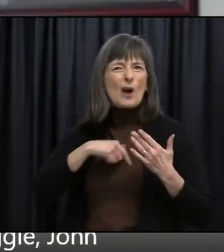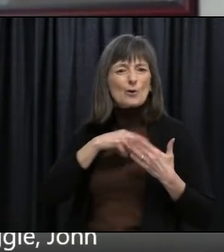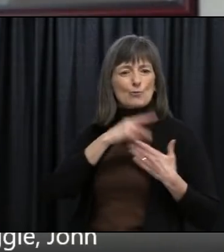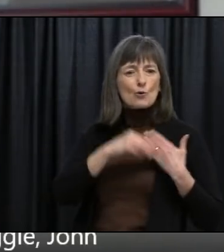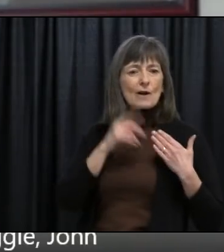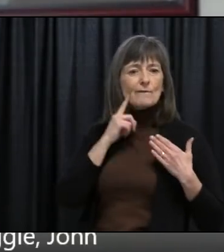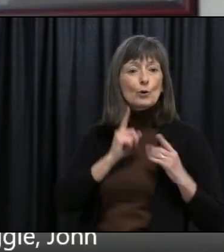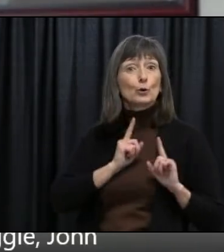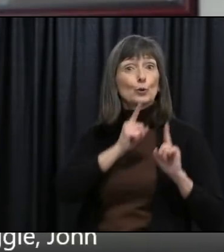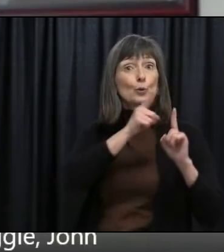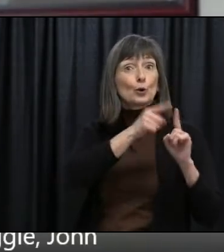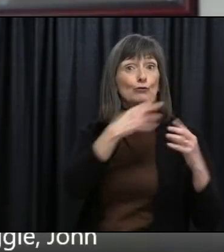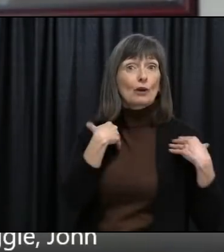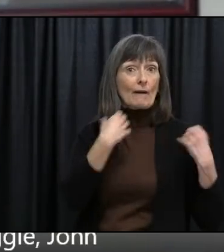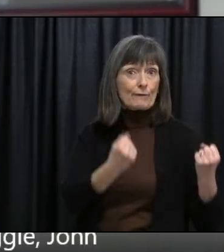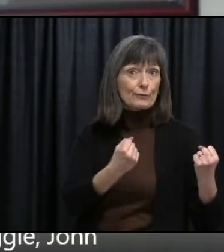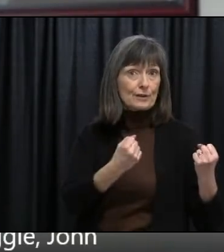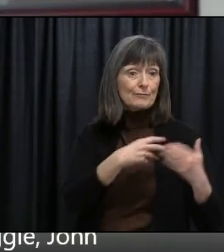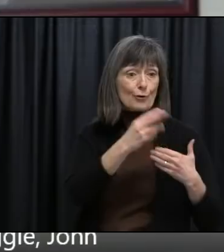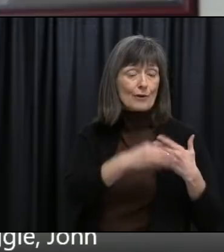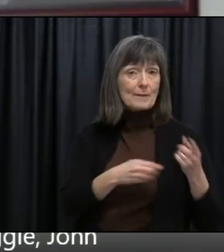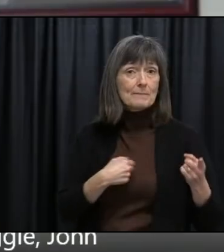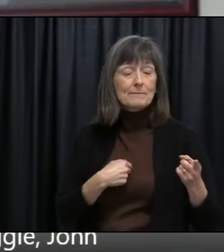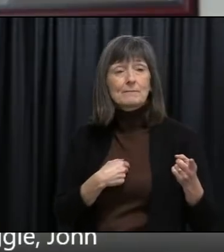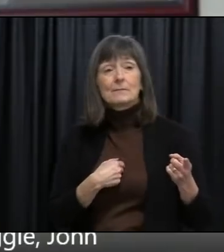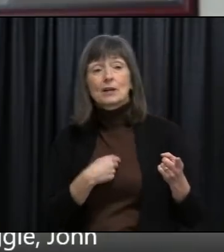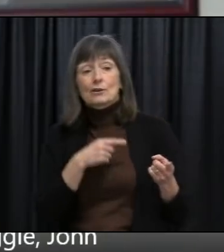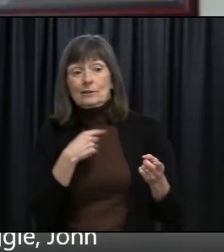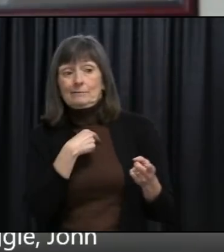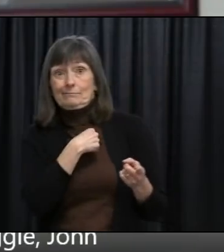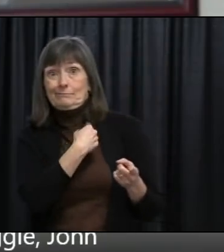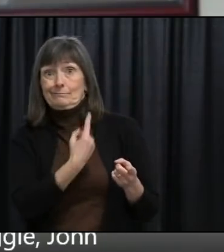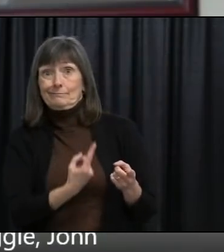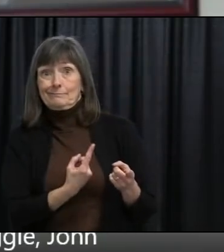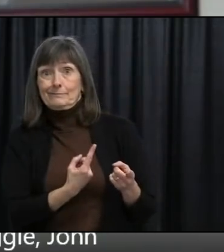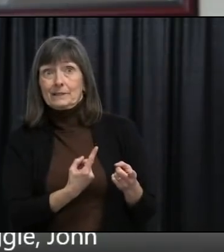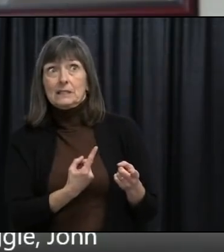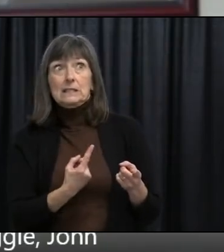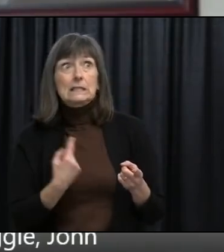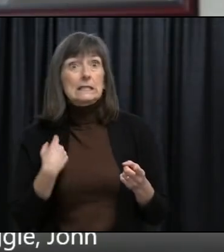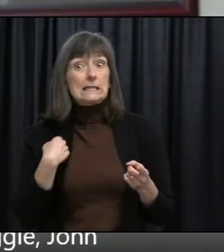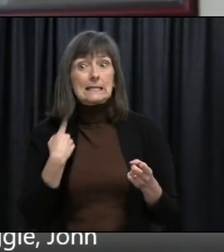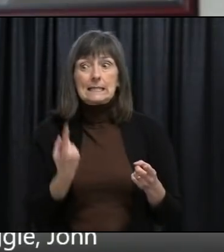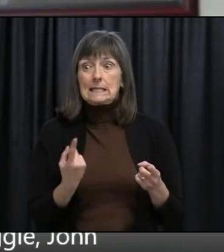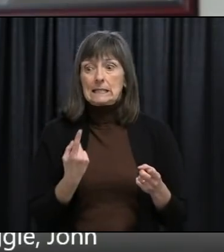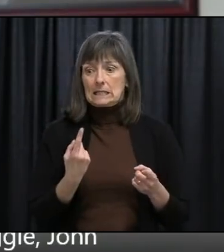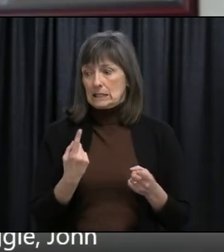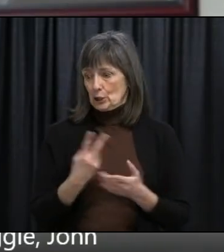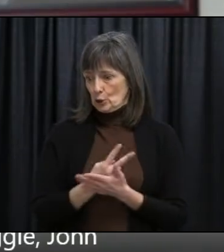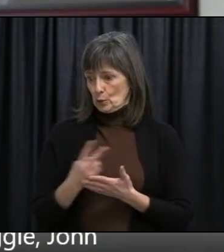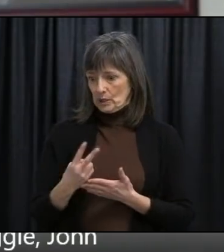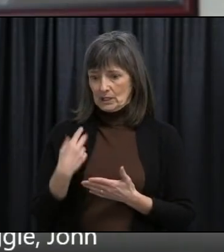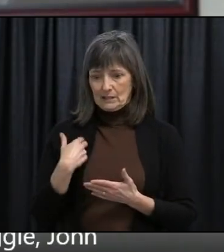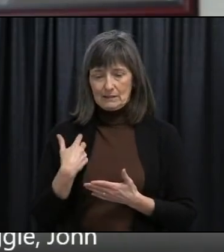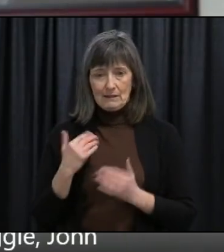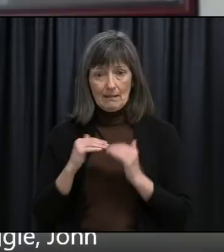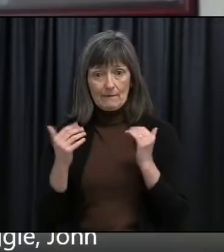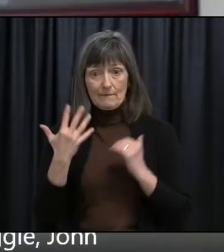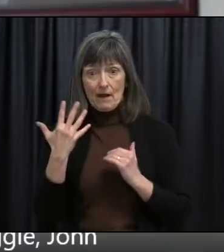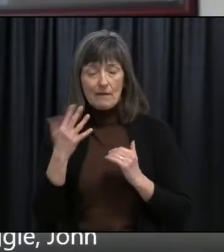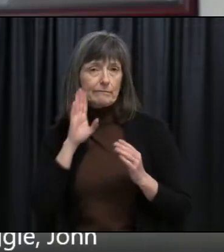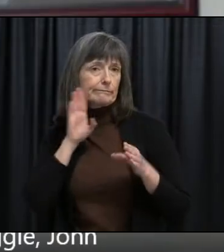I haven't had any briefings on those because since the writ drop, I've kind of concentrated really on the